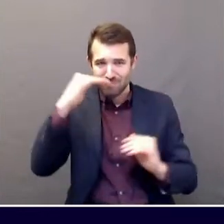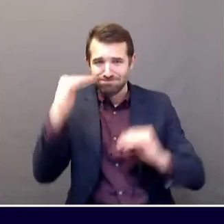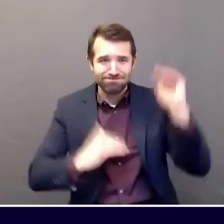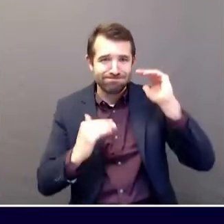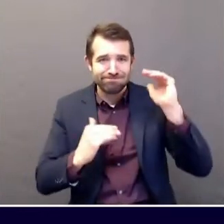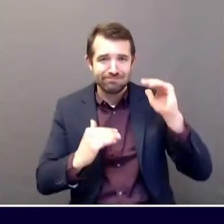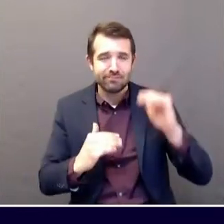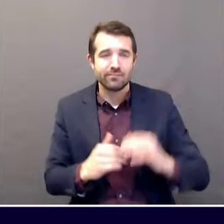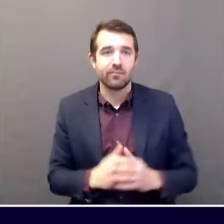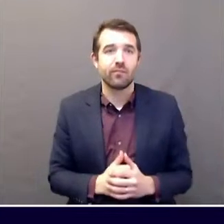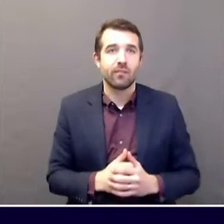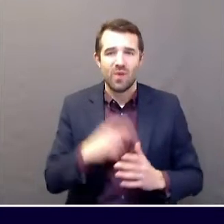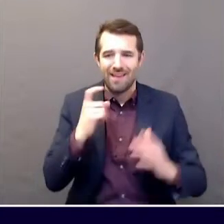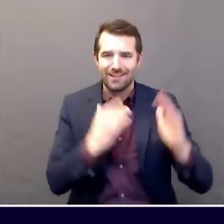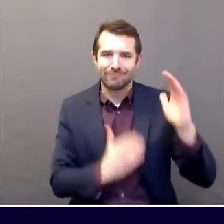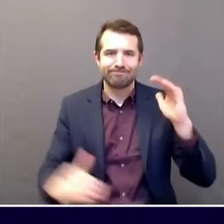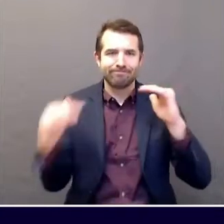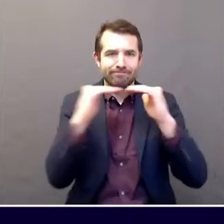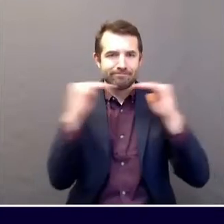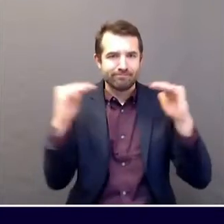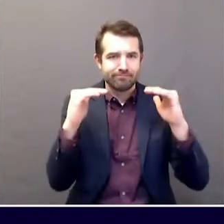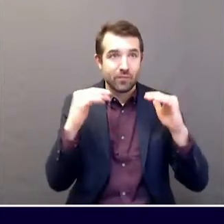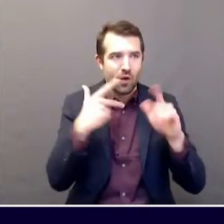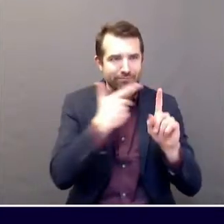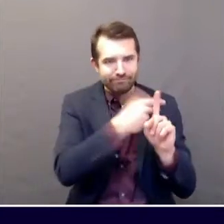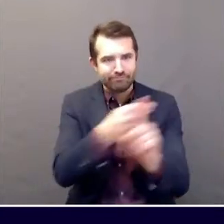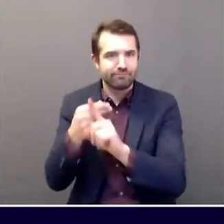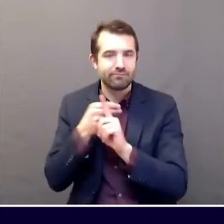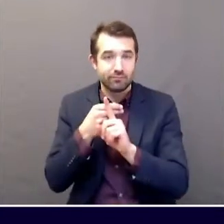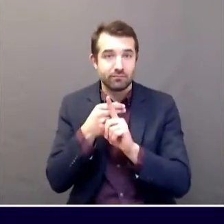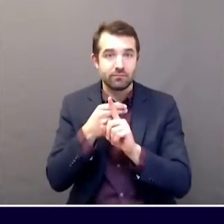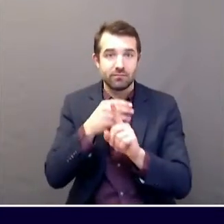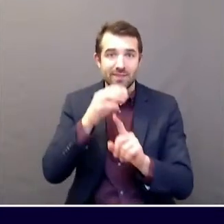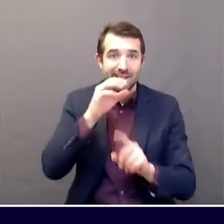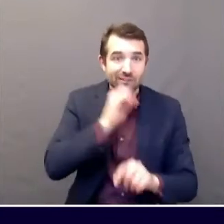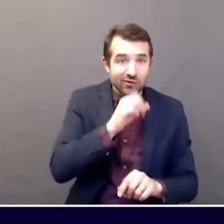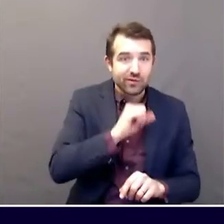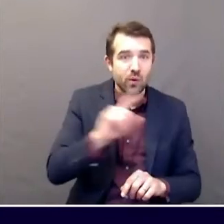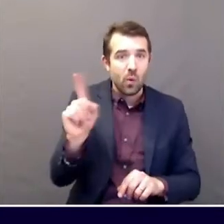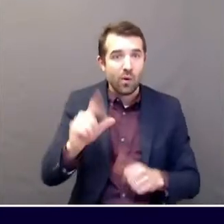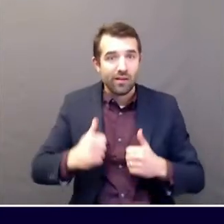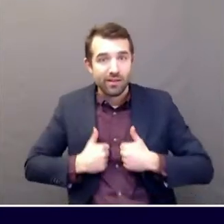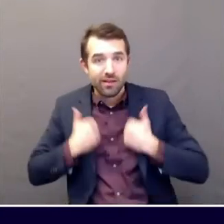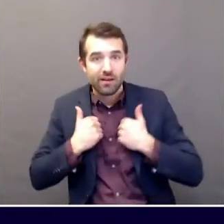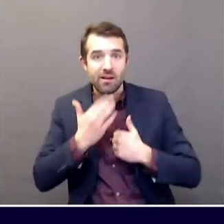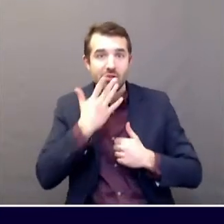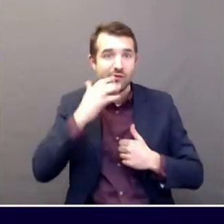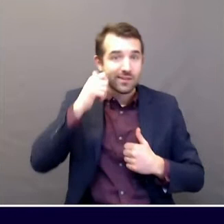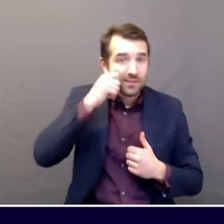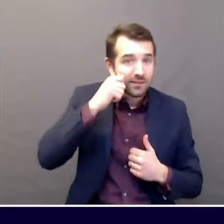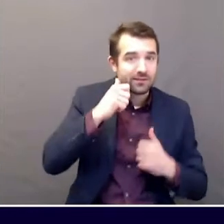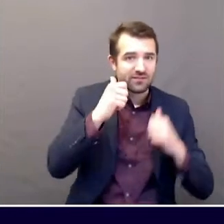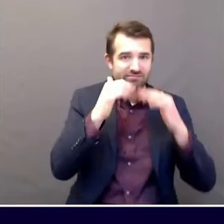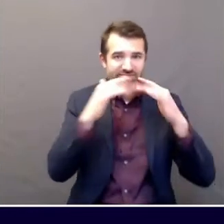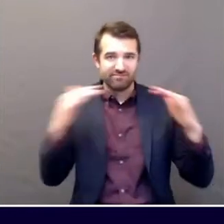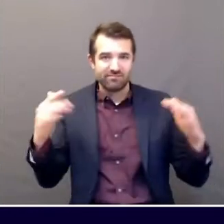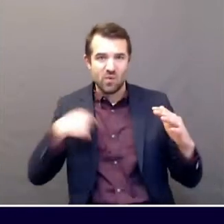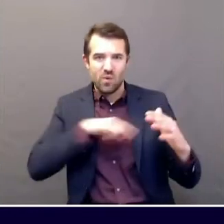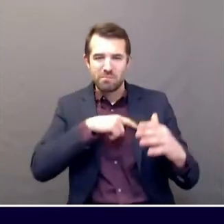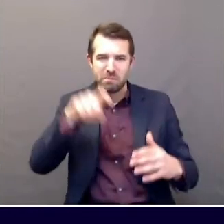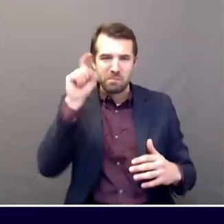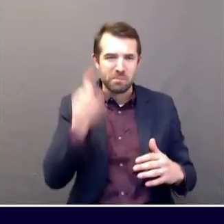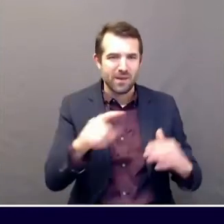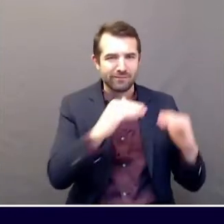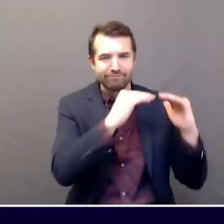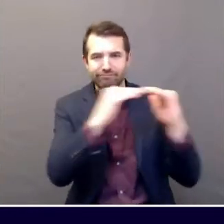or because of their age. We can't know where we're going and whether we're getting there unless we know where we are. And having those